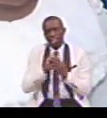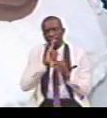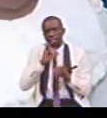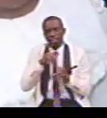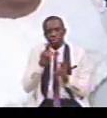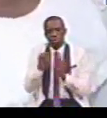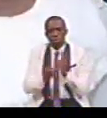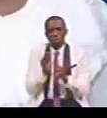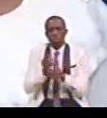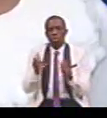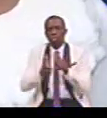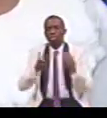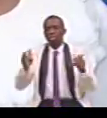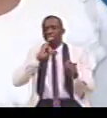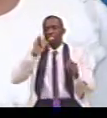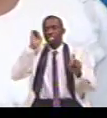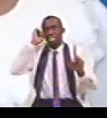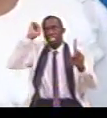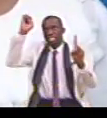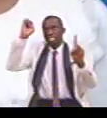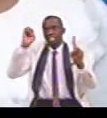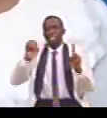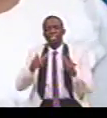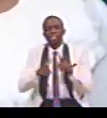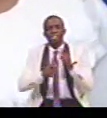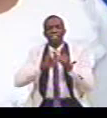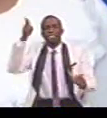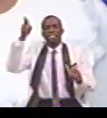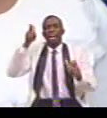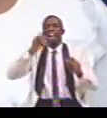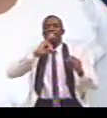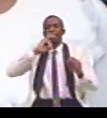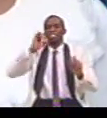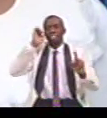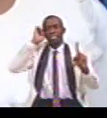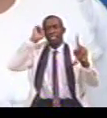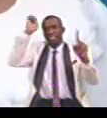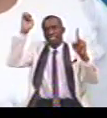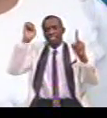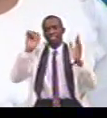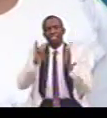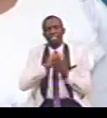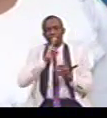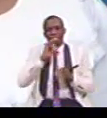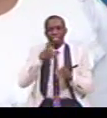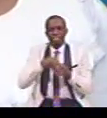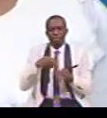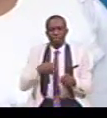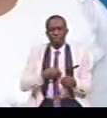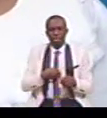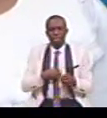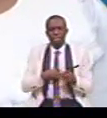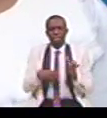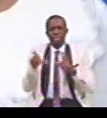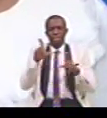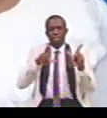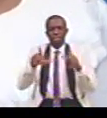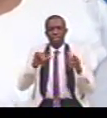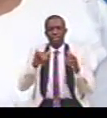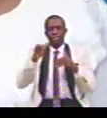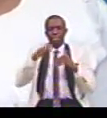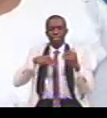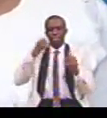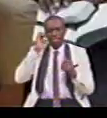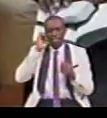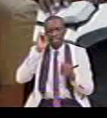greater you see greater is he that is in me than he that is in the